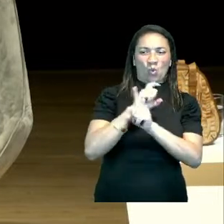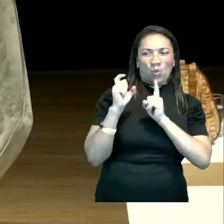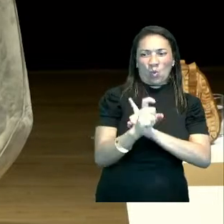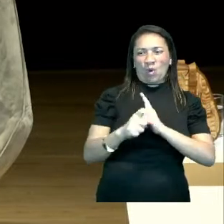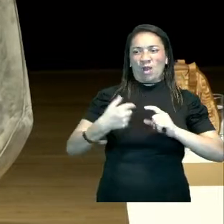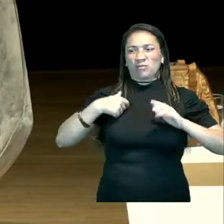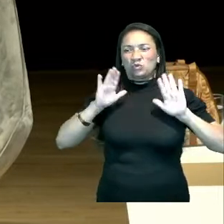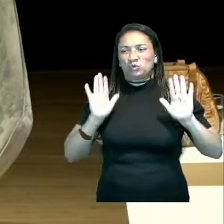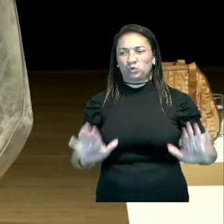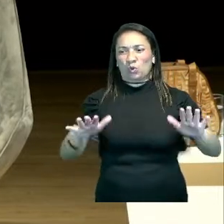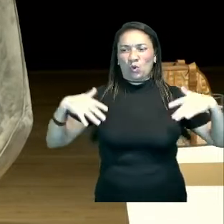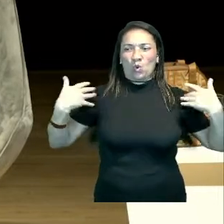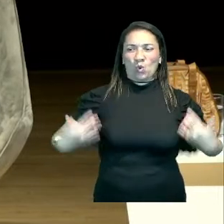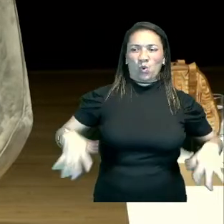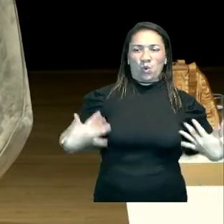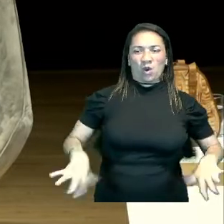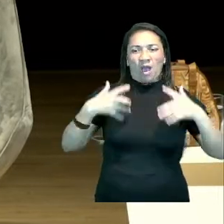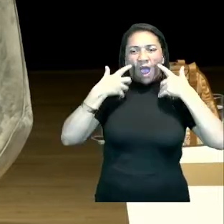conjunction